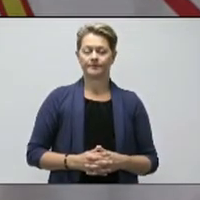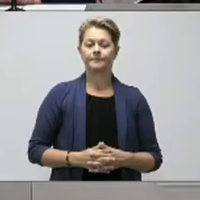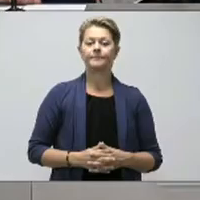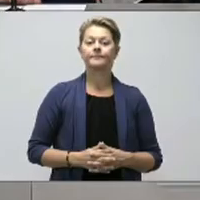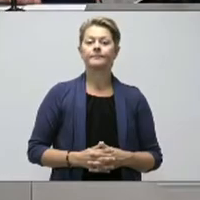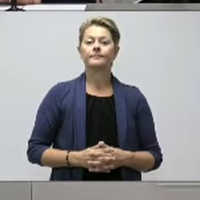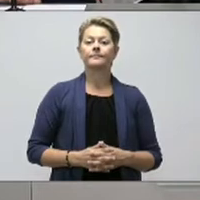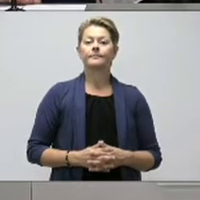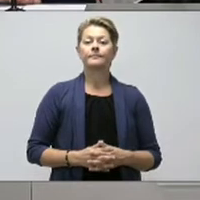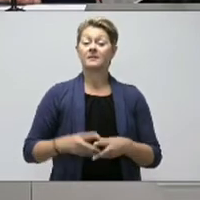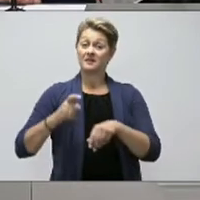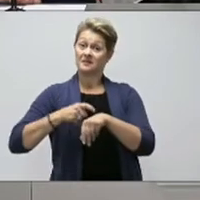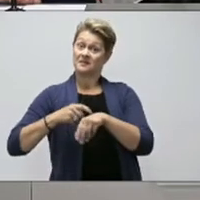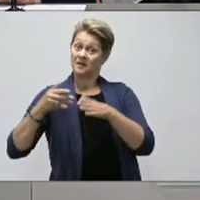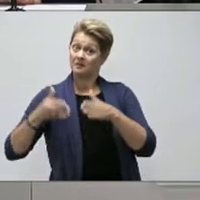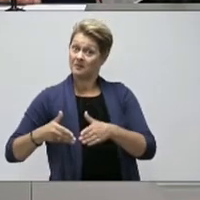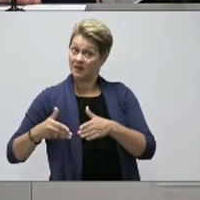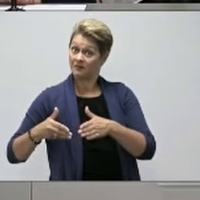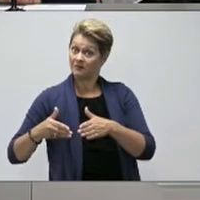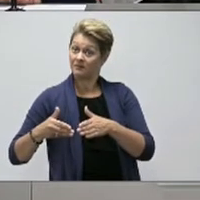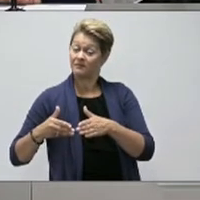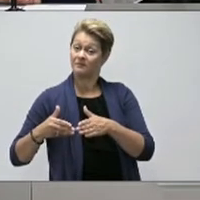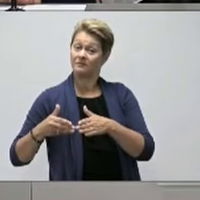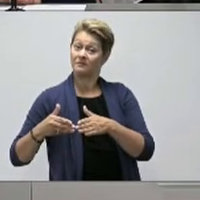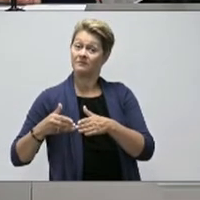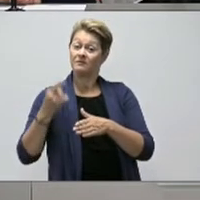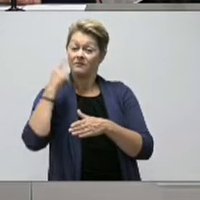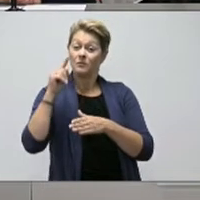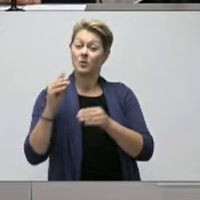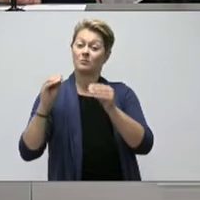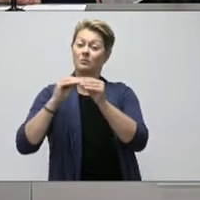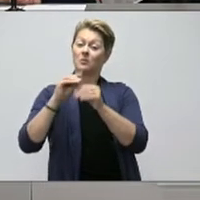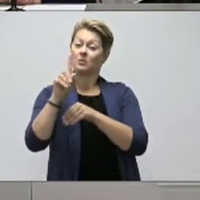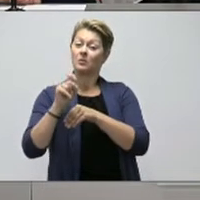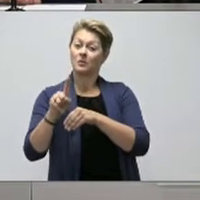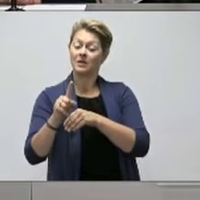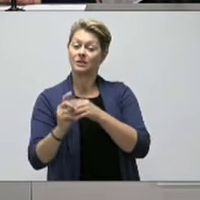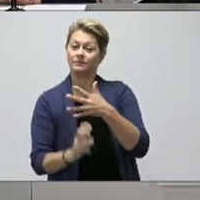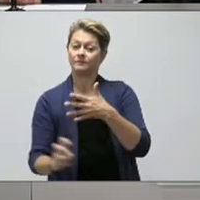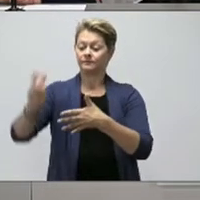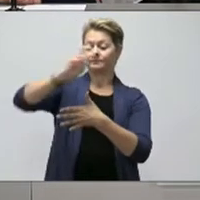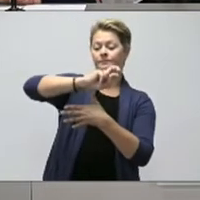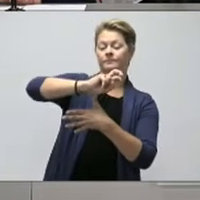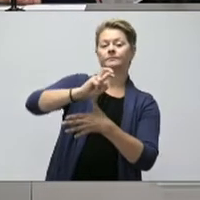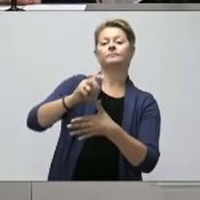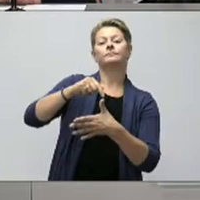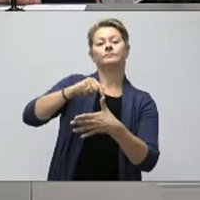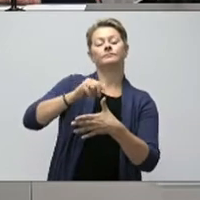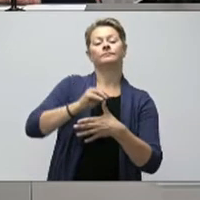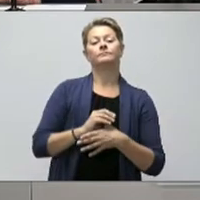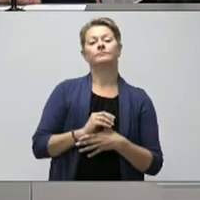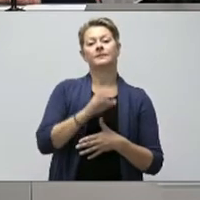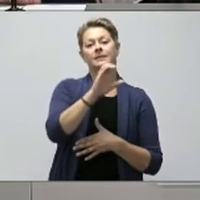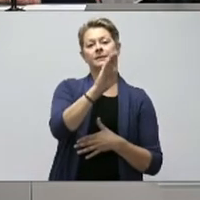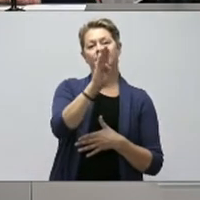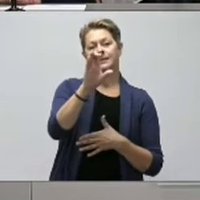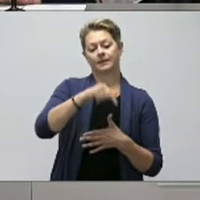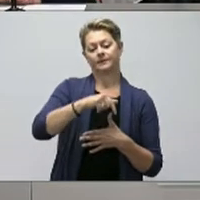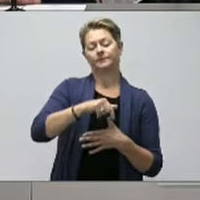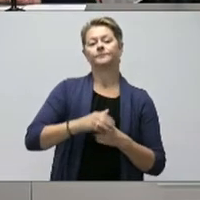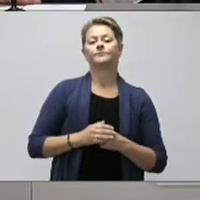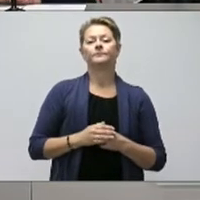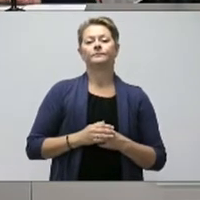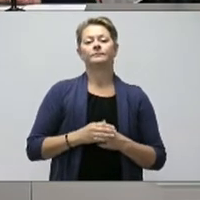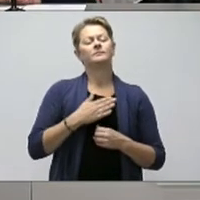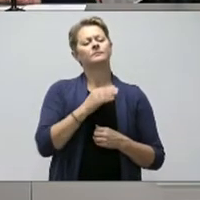We do have some time left before our news conference concludes, so we'll start with Peter Cowan again of CBC News. you have any further questions? The